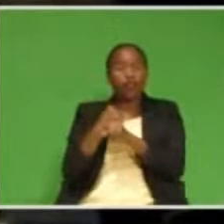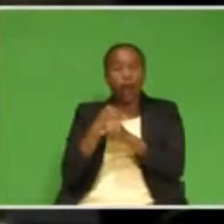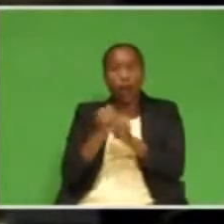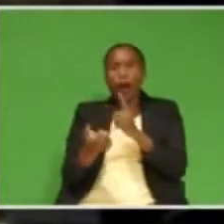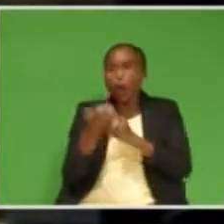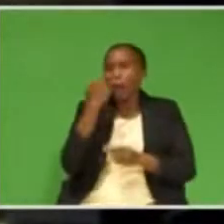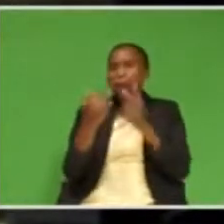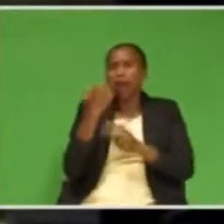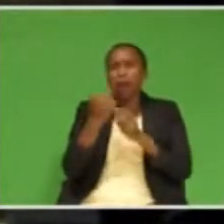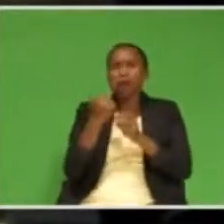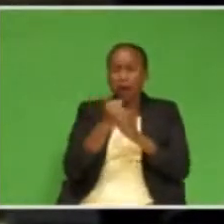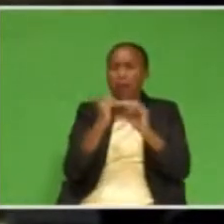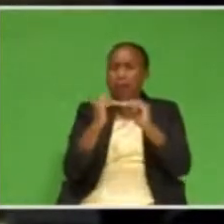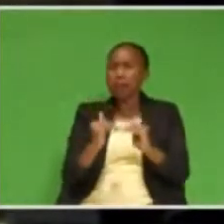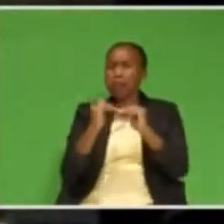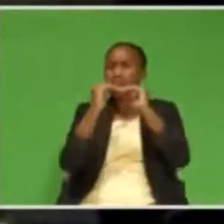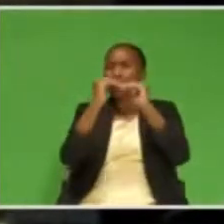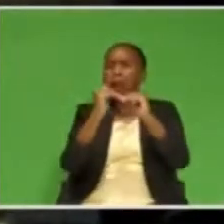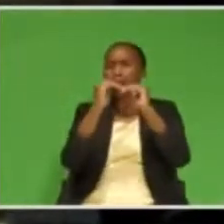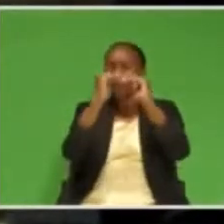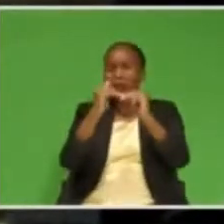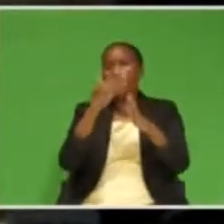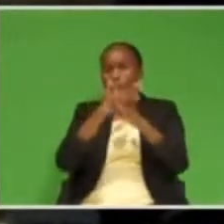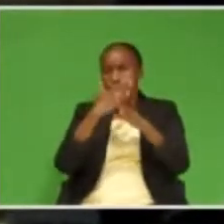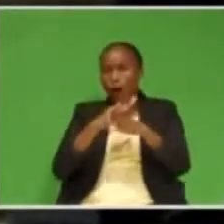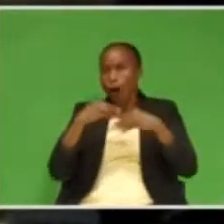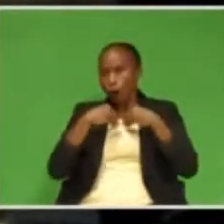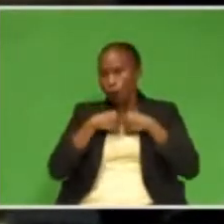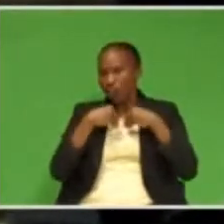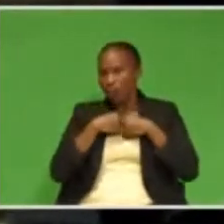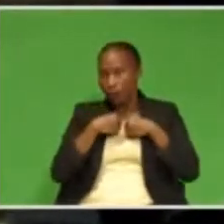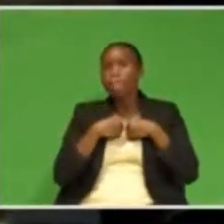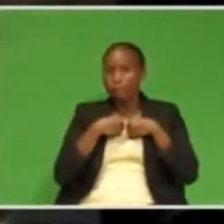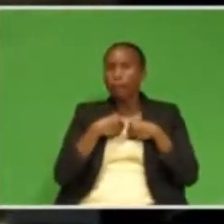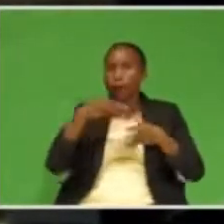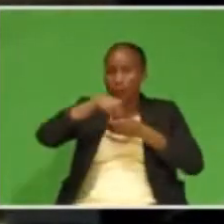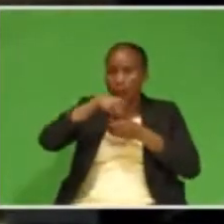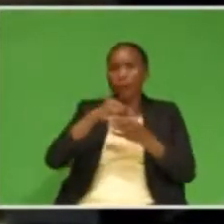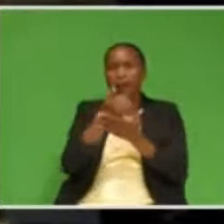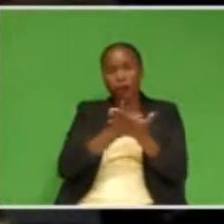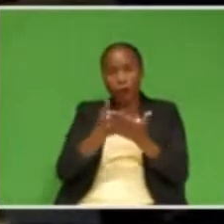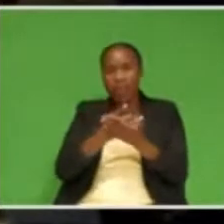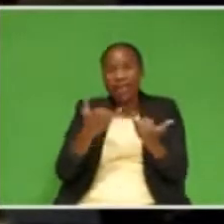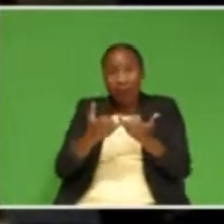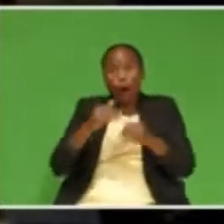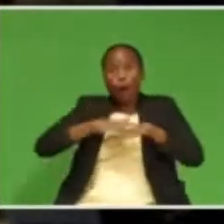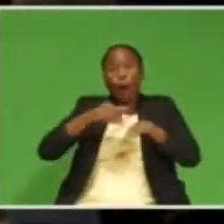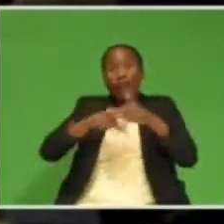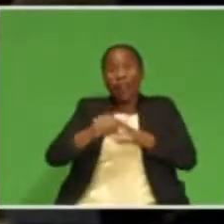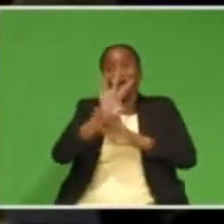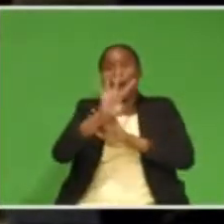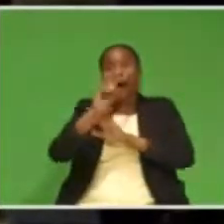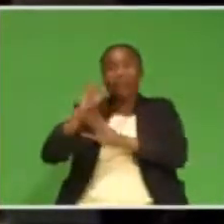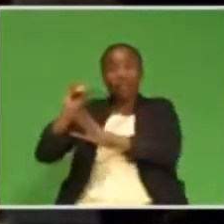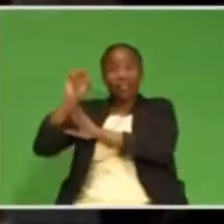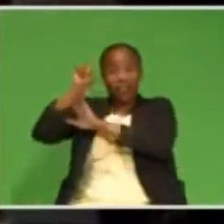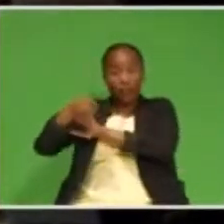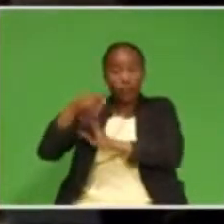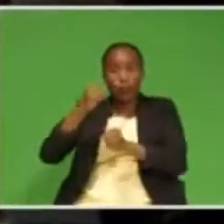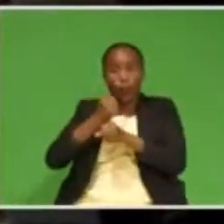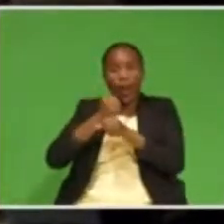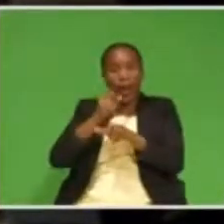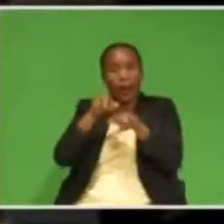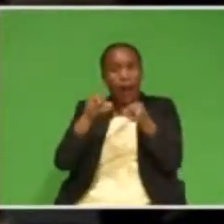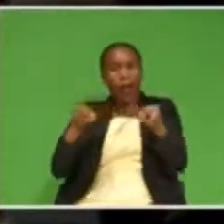greater levels of worker ownership in the economy. There are now more than 400,000 workers